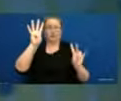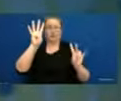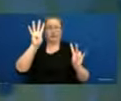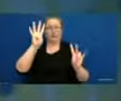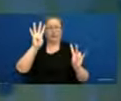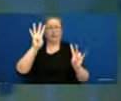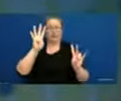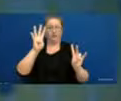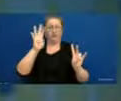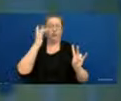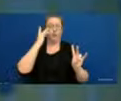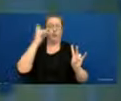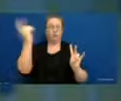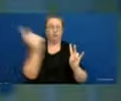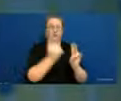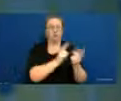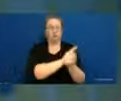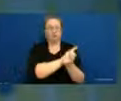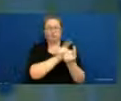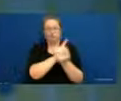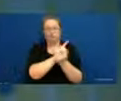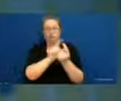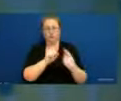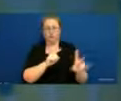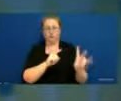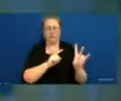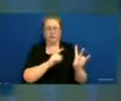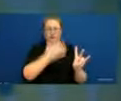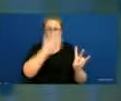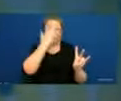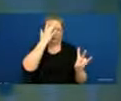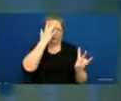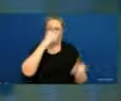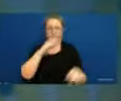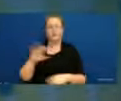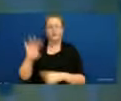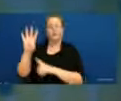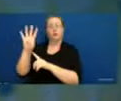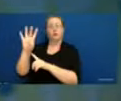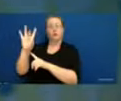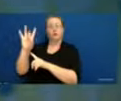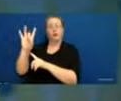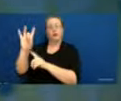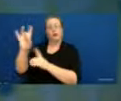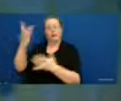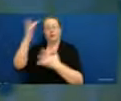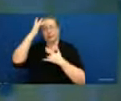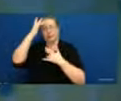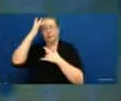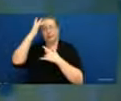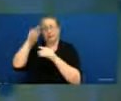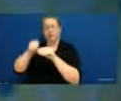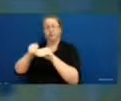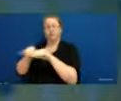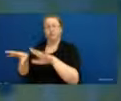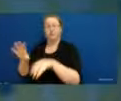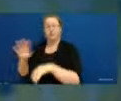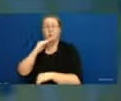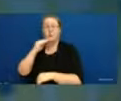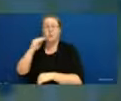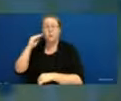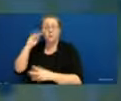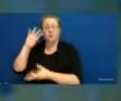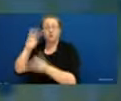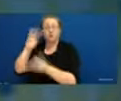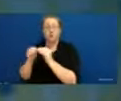people became positive after interacting with one of those workers. 46 household contacts were affected. So